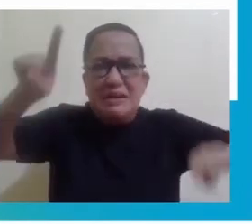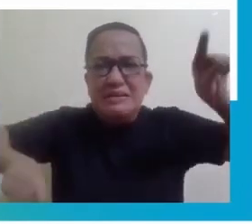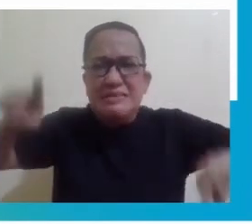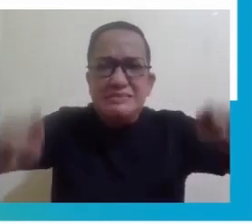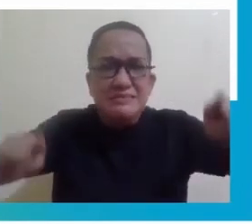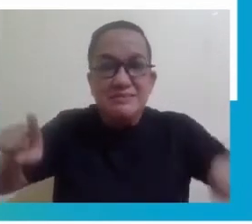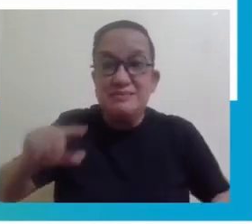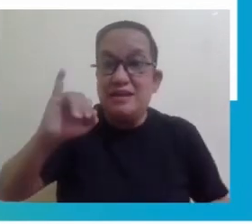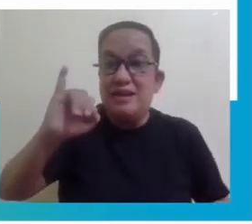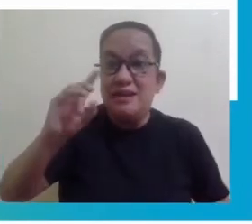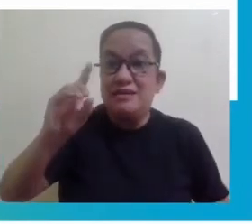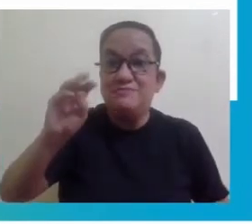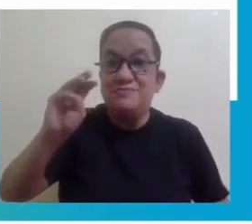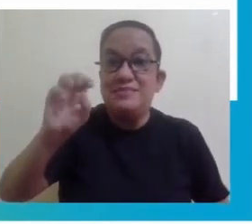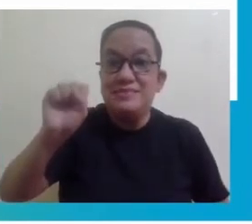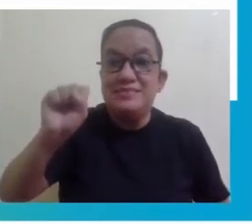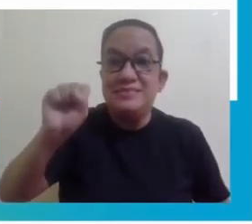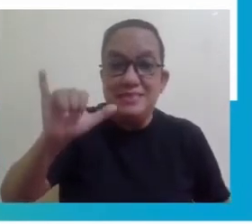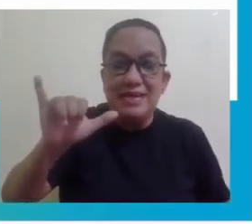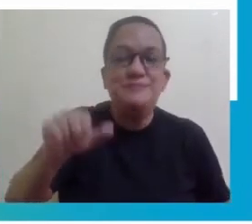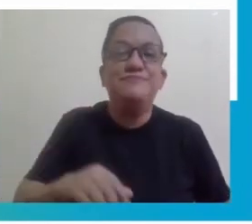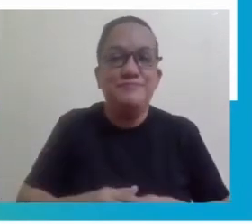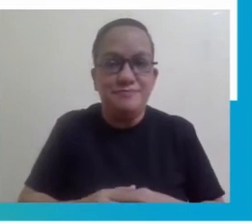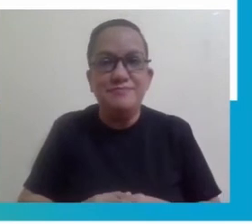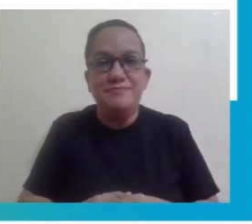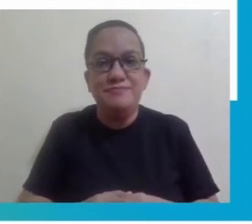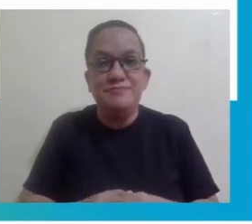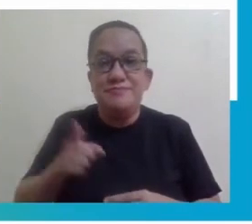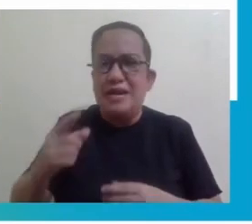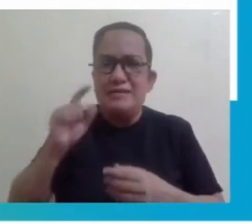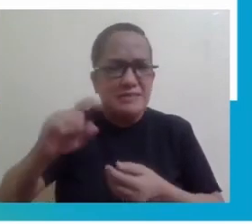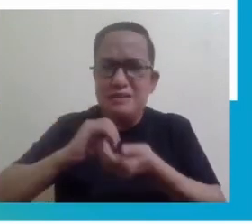collaboration, very close collaboration in these important areas.